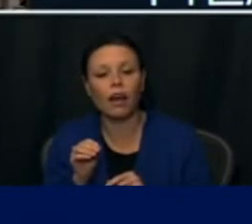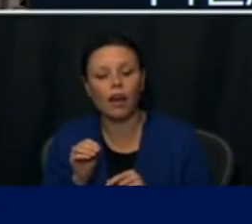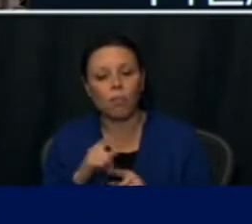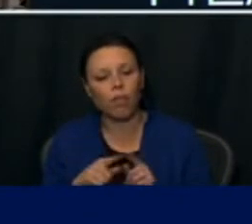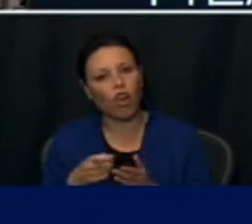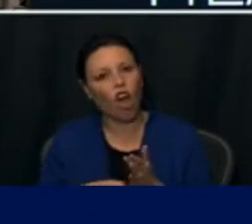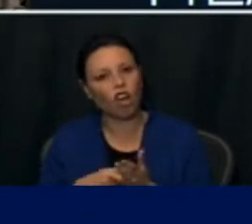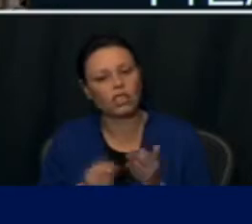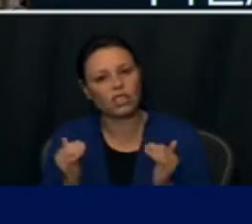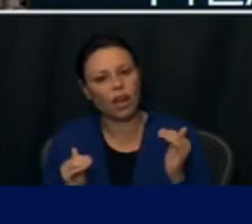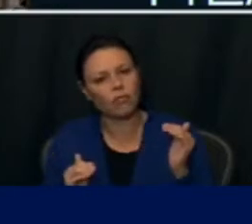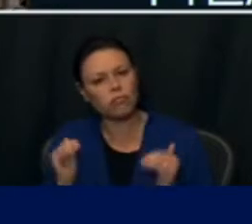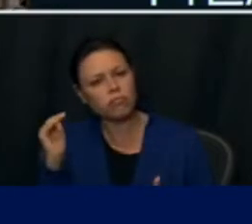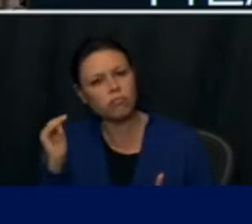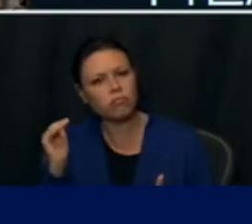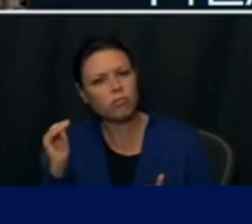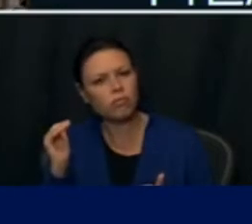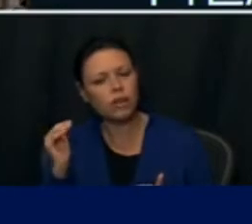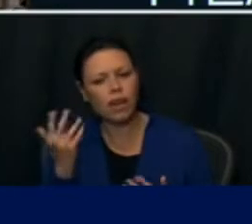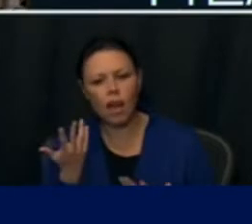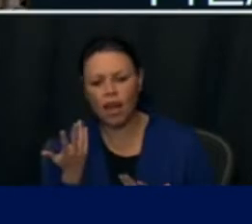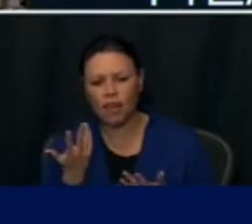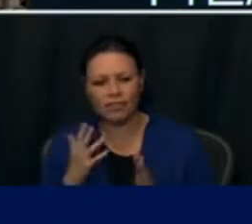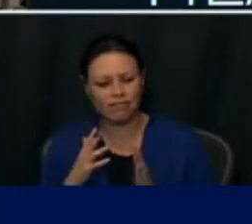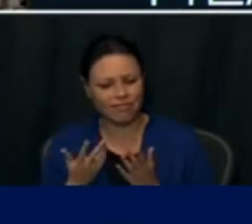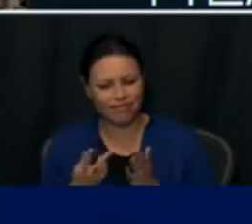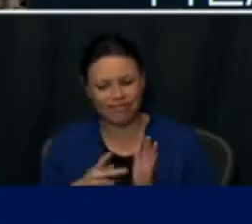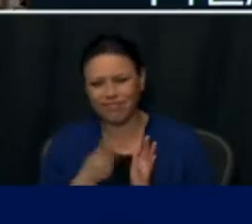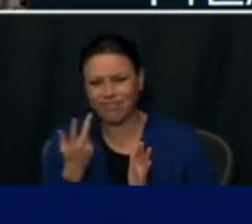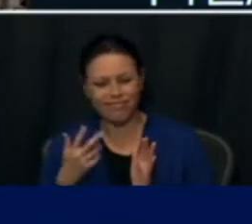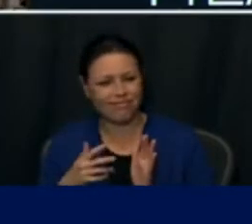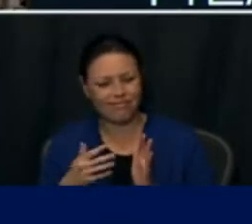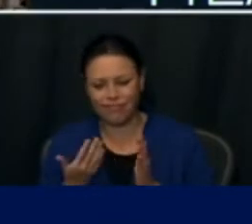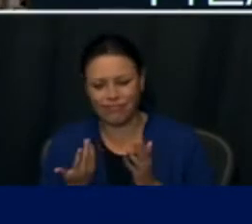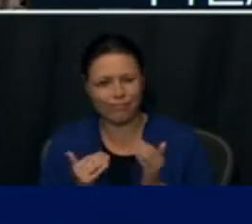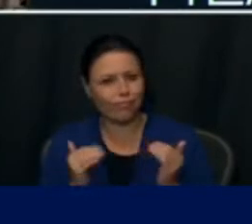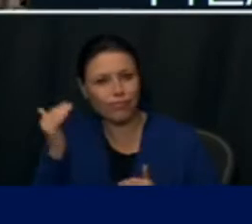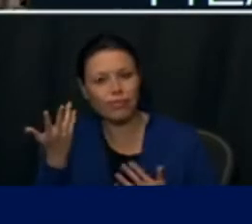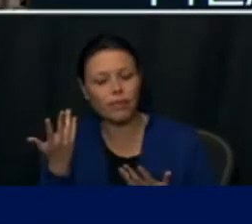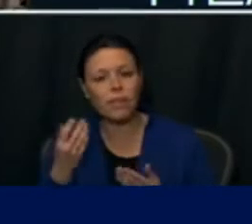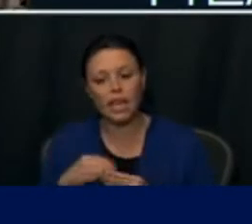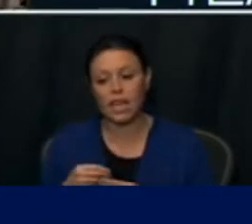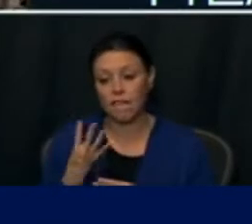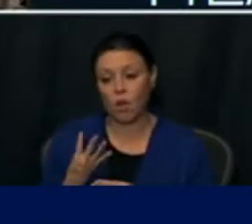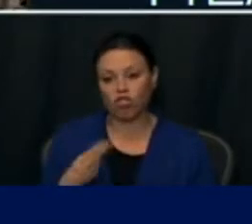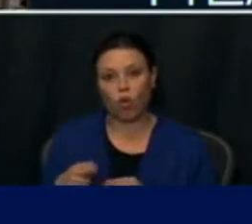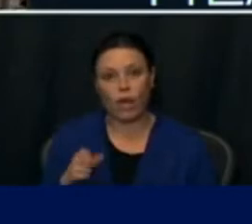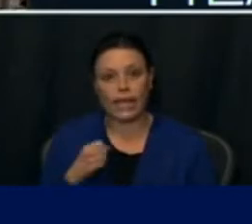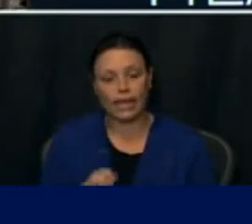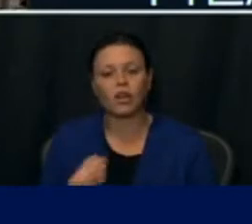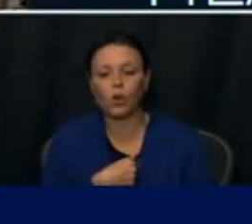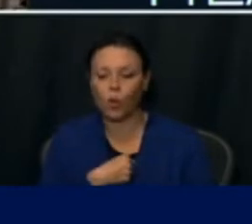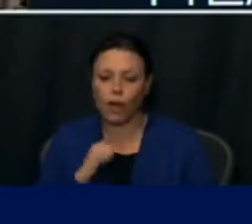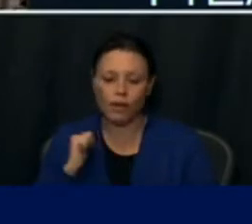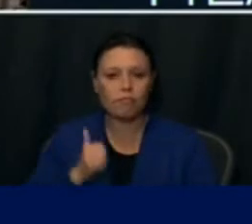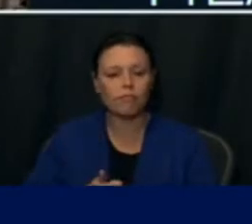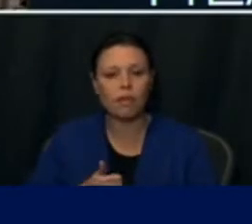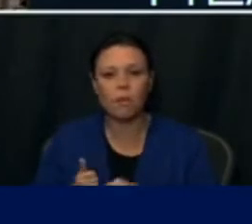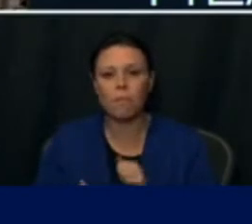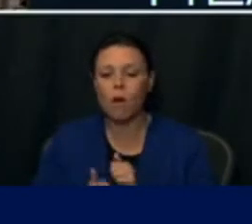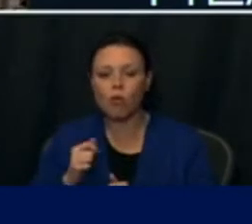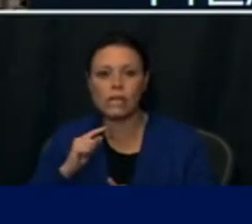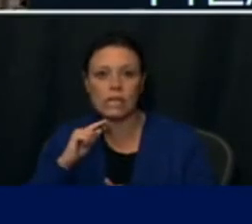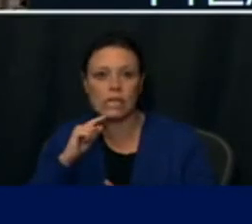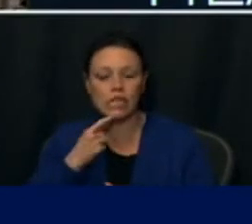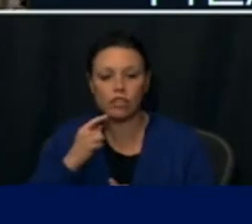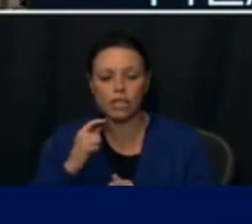the cost was so much more many many times more in four short years we've instituted the most dramatic series of drug